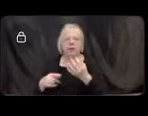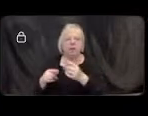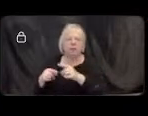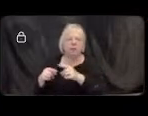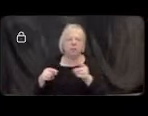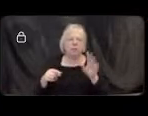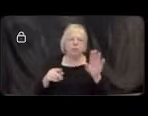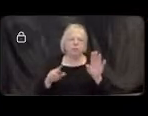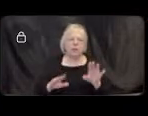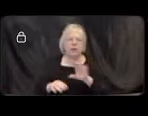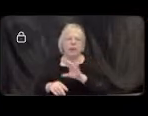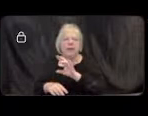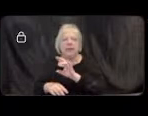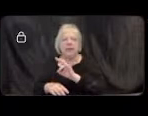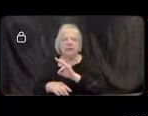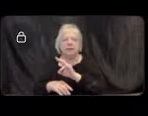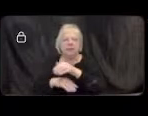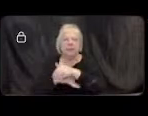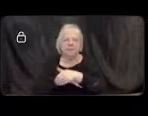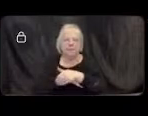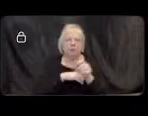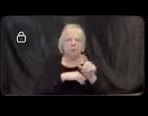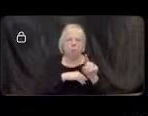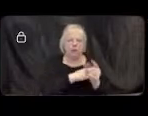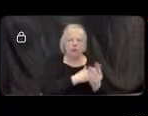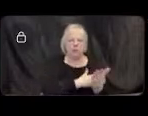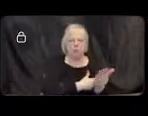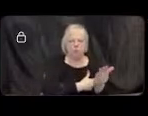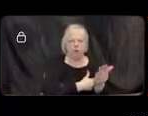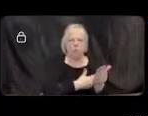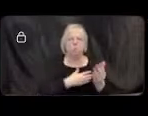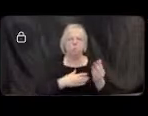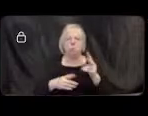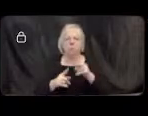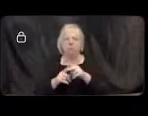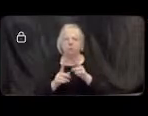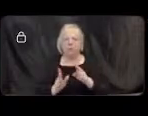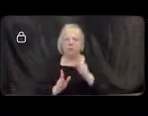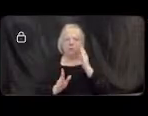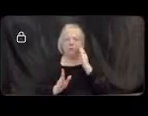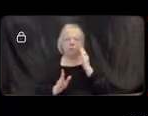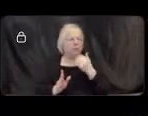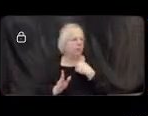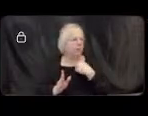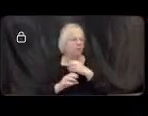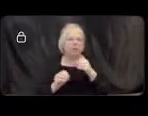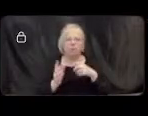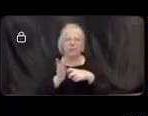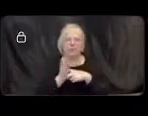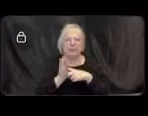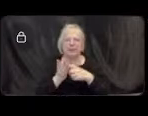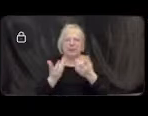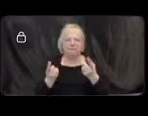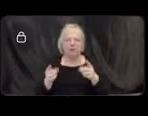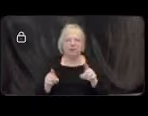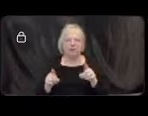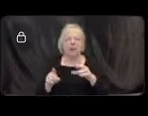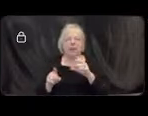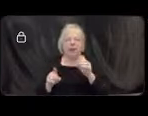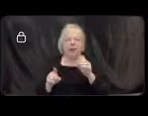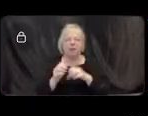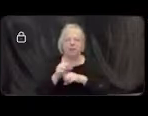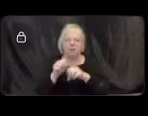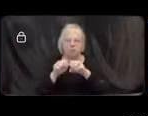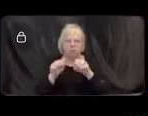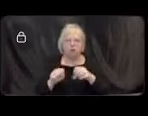for events. The applicant notes that there will be no ticketed events and that the structure has a current